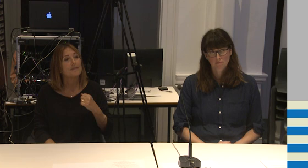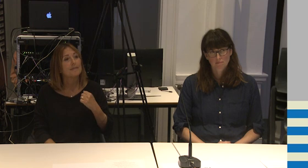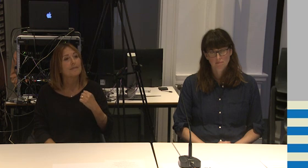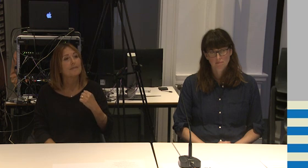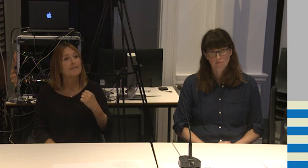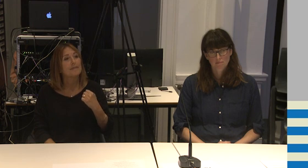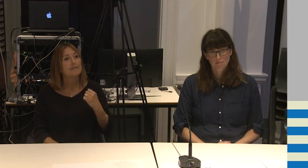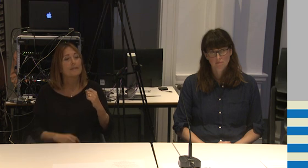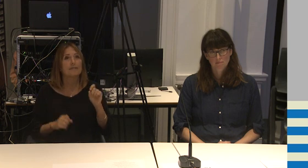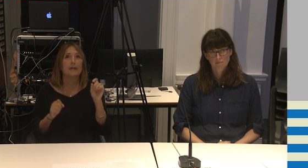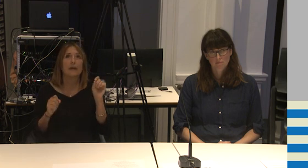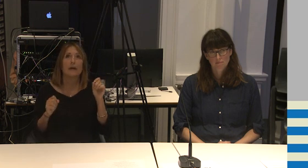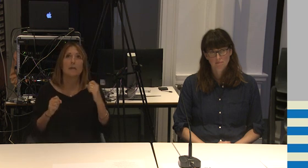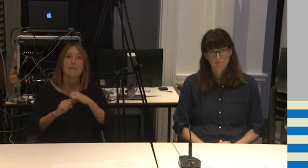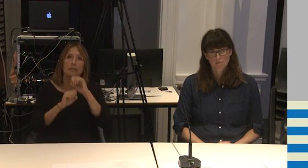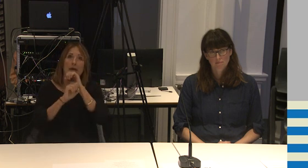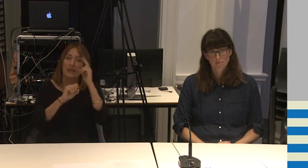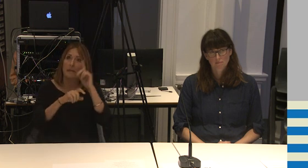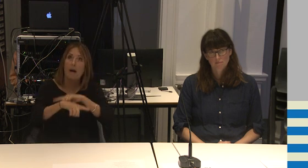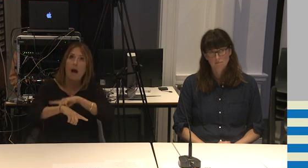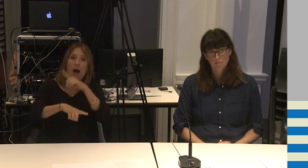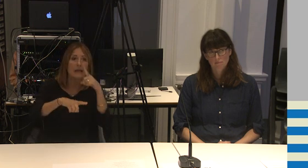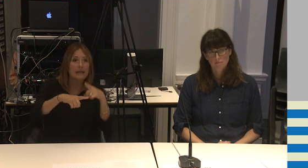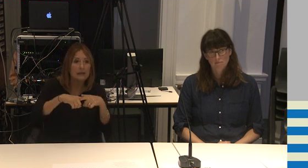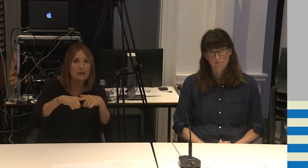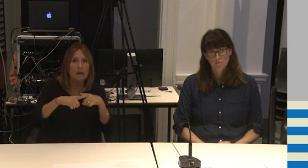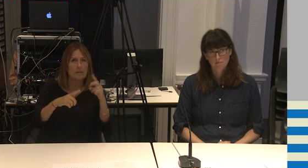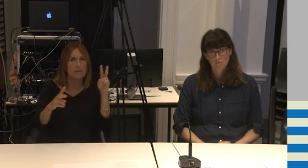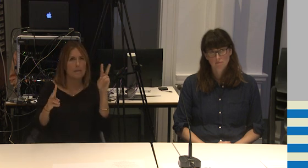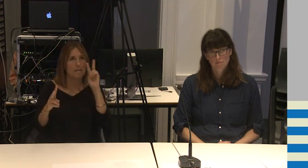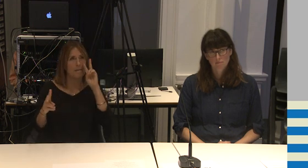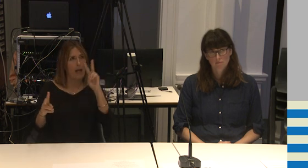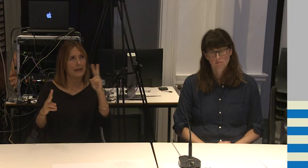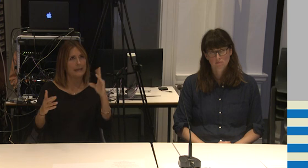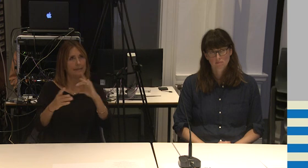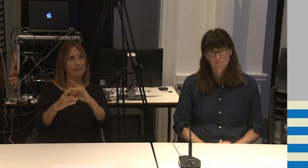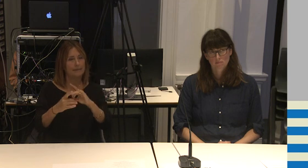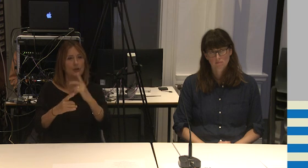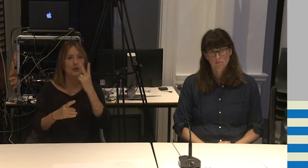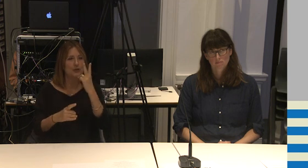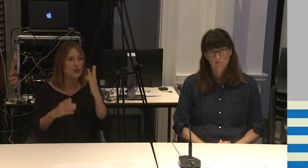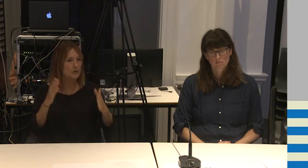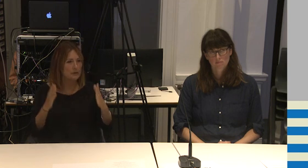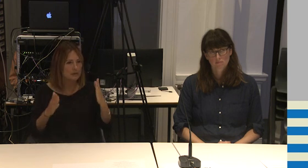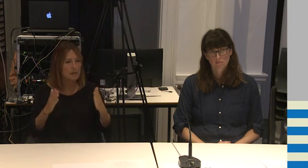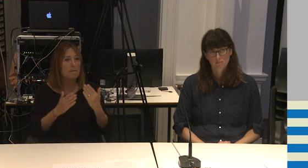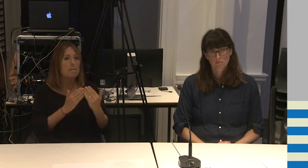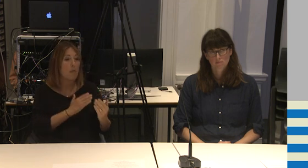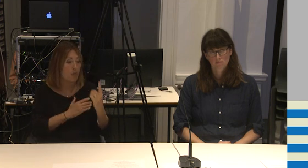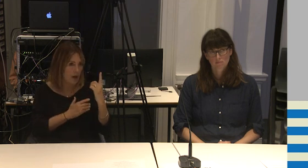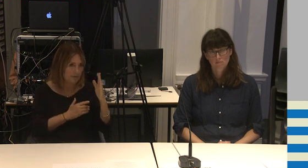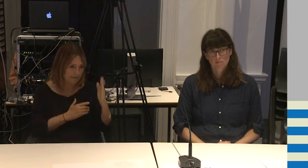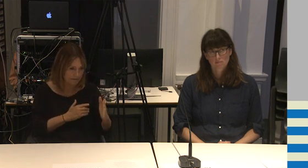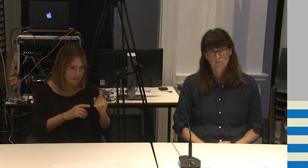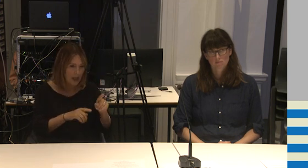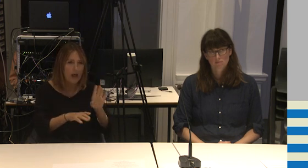kind of think about blindness in architecture is that there's sort of two sides to it at the moment. There's the sort of more practical side